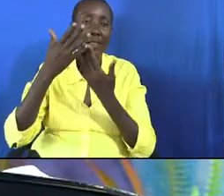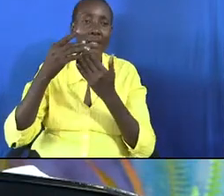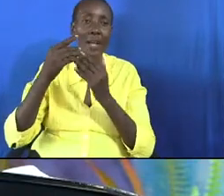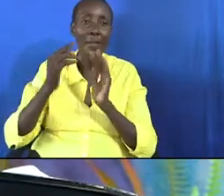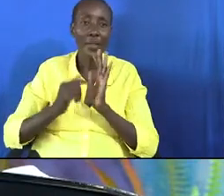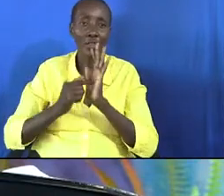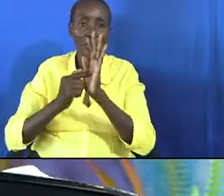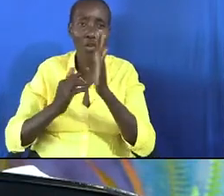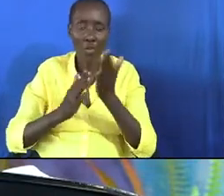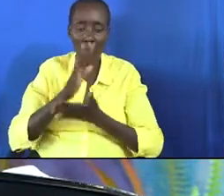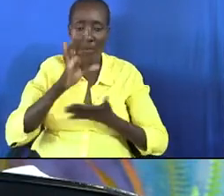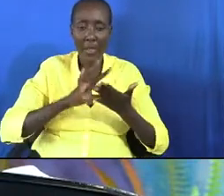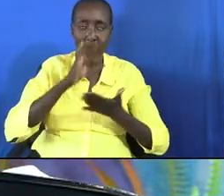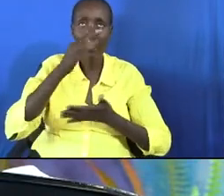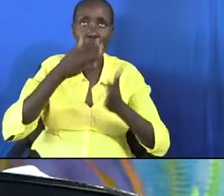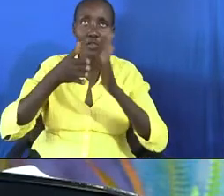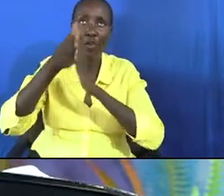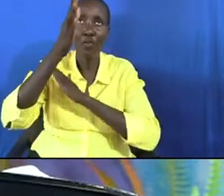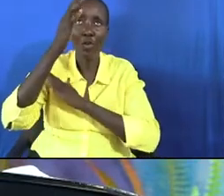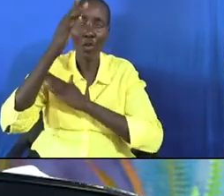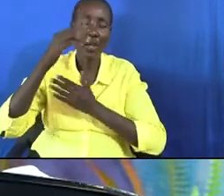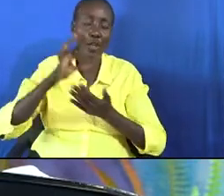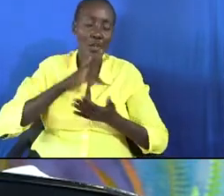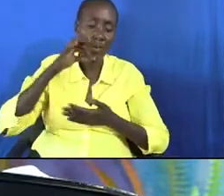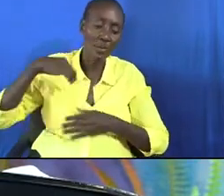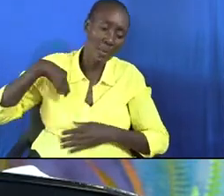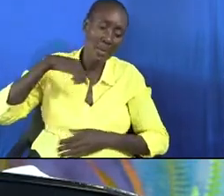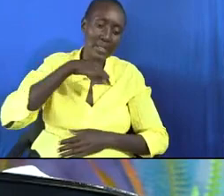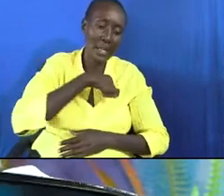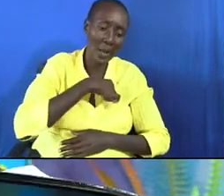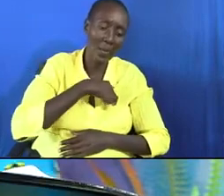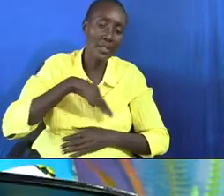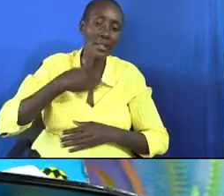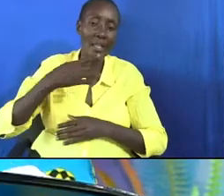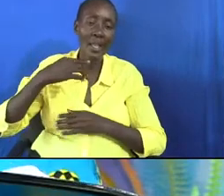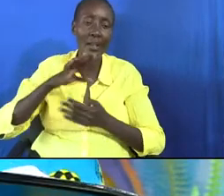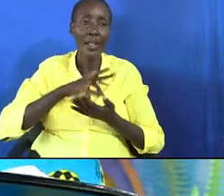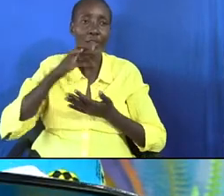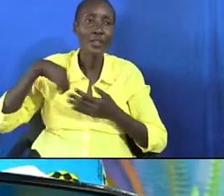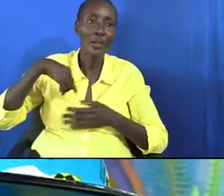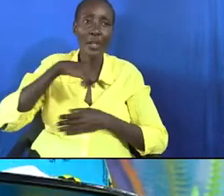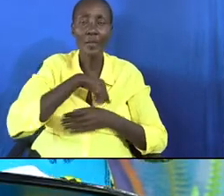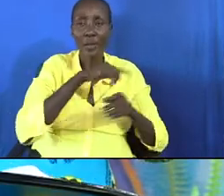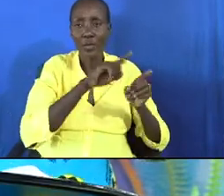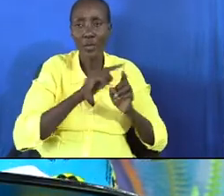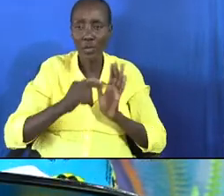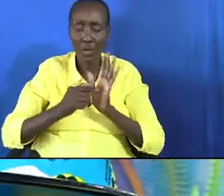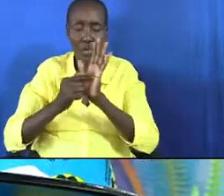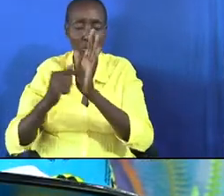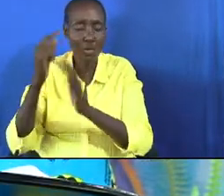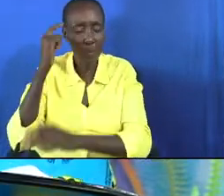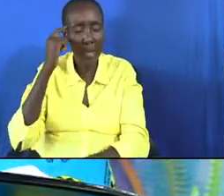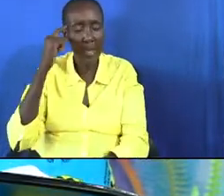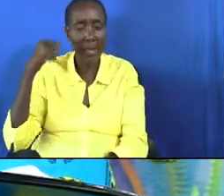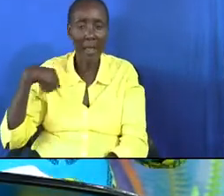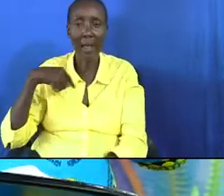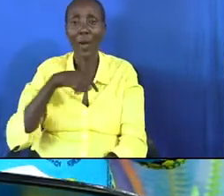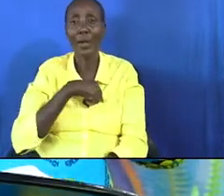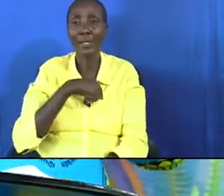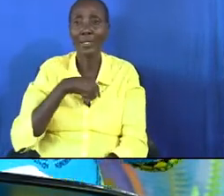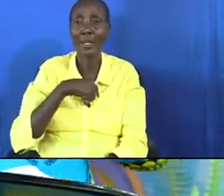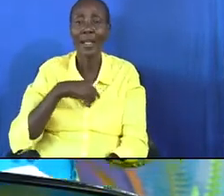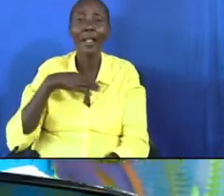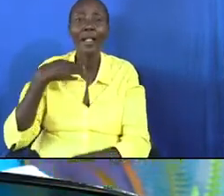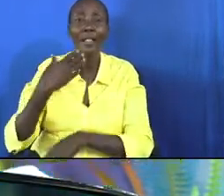revealed by the Spirit of God to our spirit. Our spirit will reveal to our mind, and I